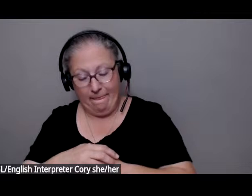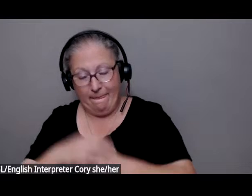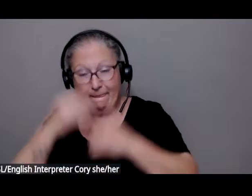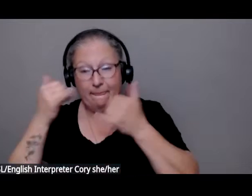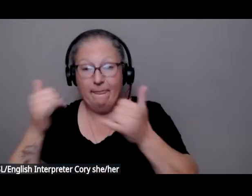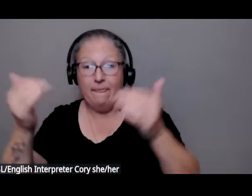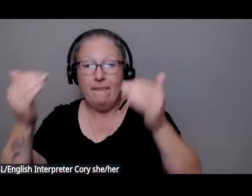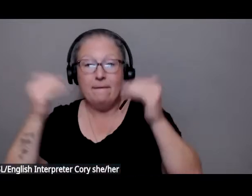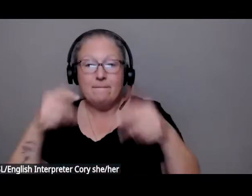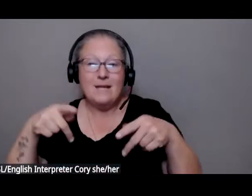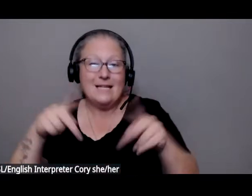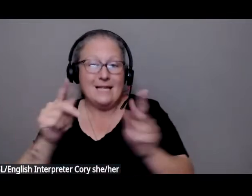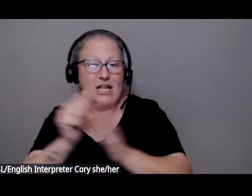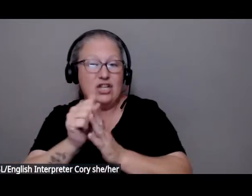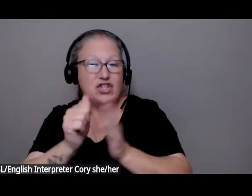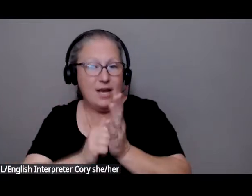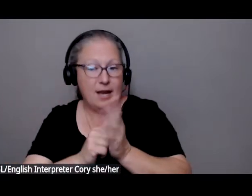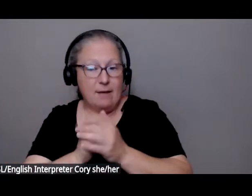to the consent agenda.